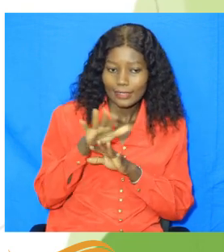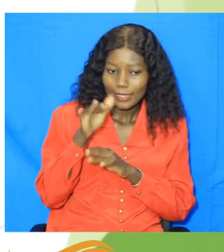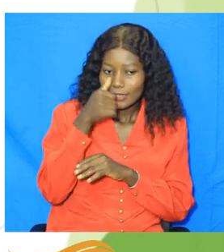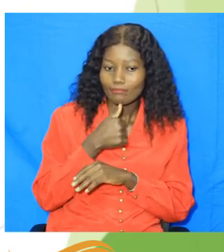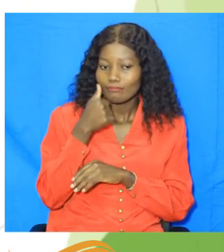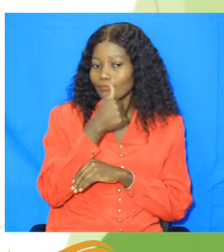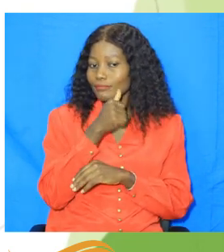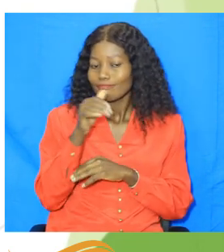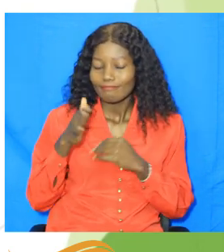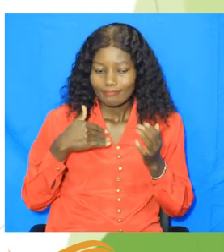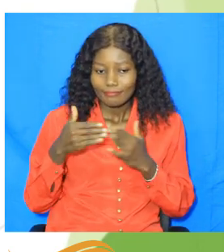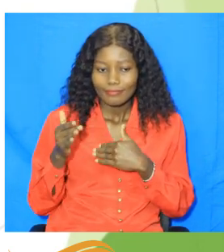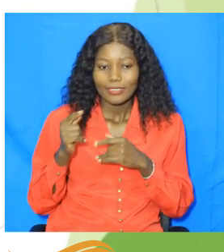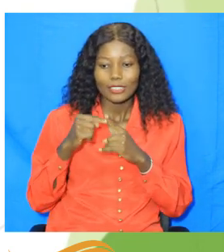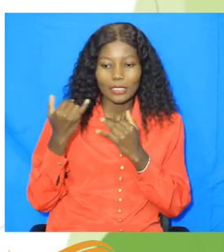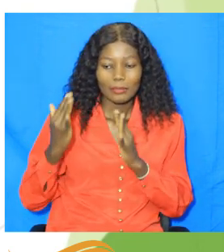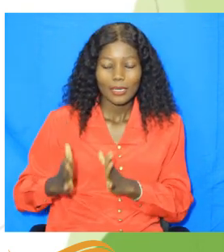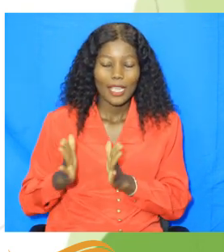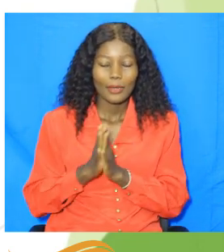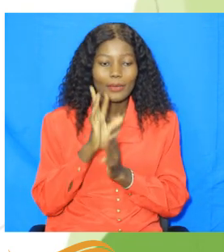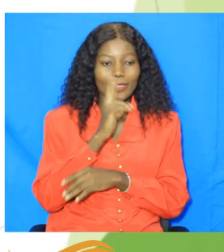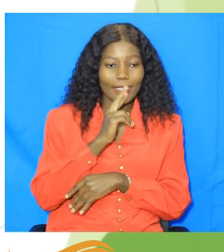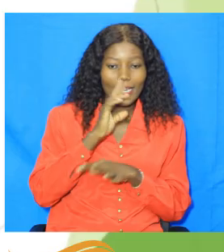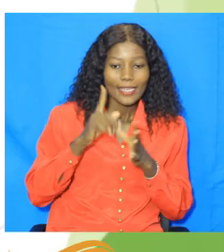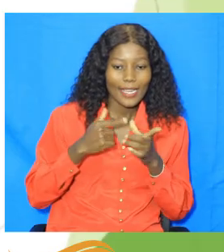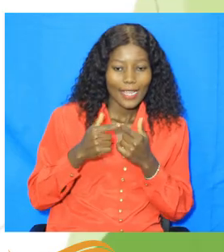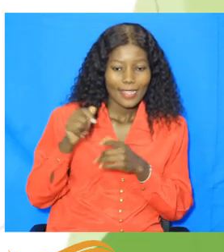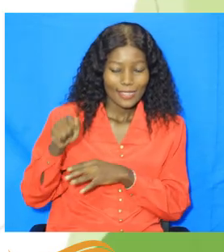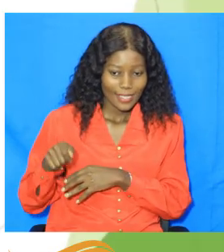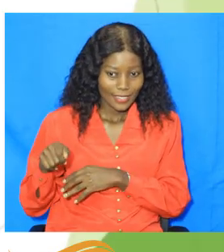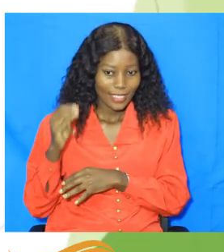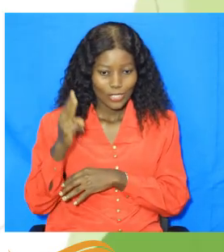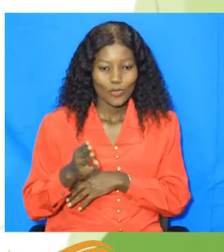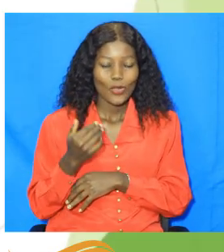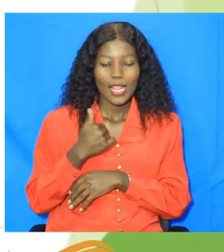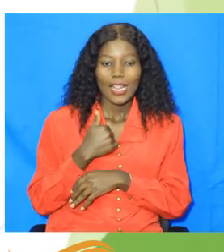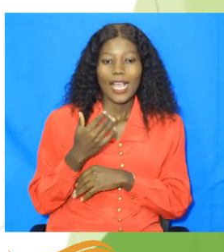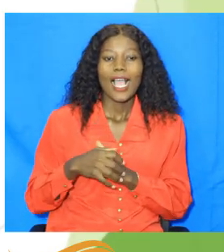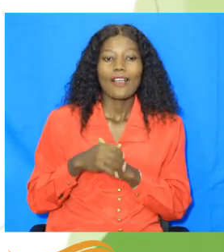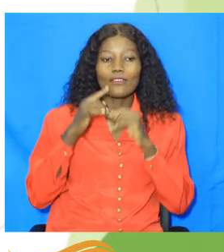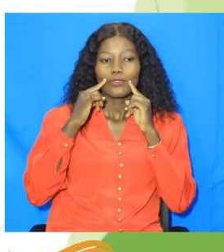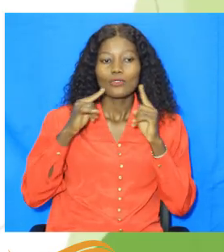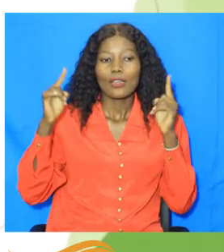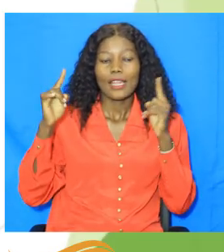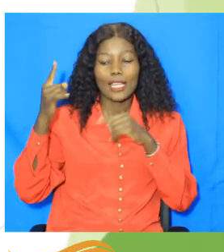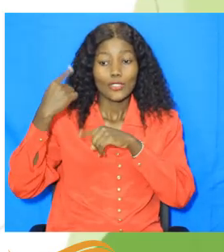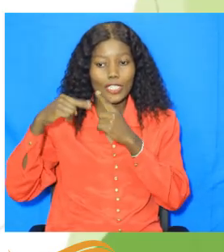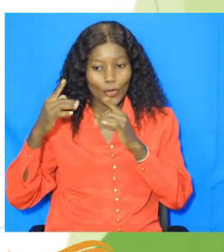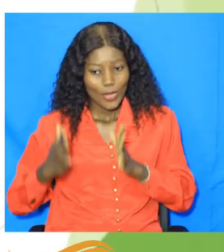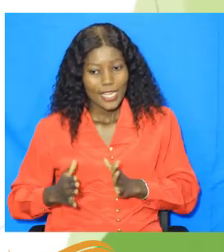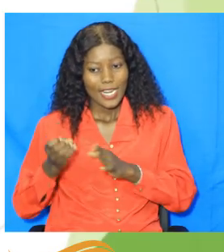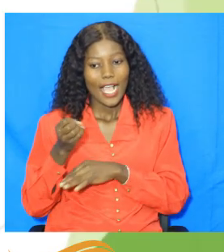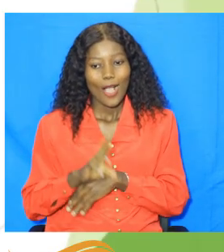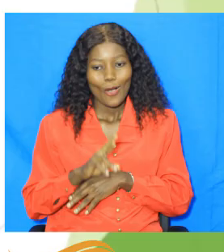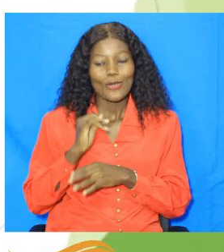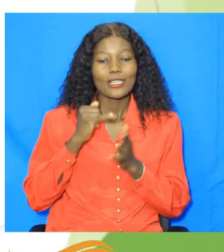the athlete with red. Then after that, the judge will have to declare the winner, or it